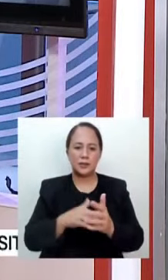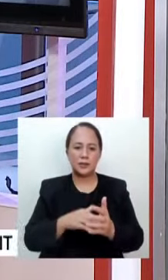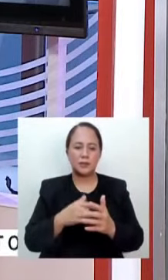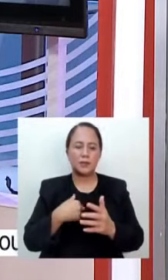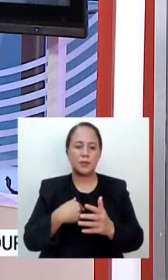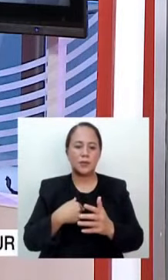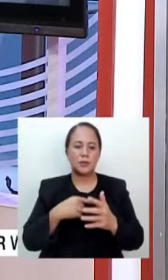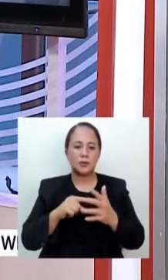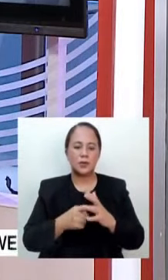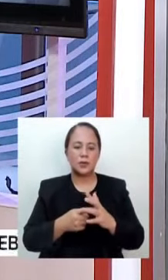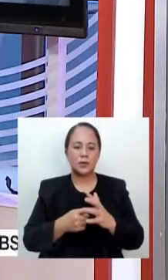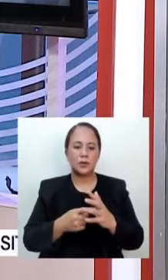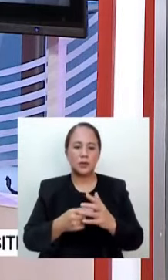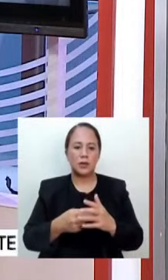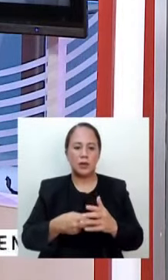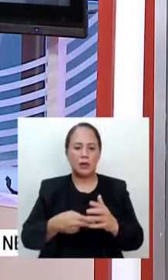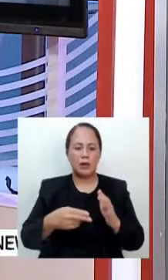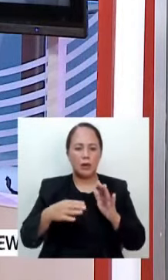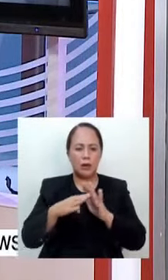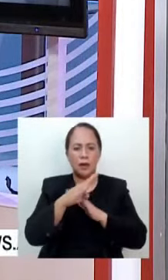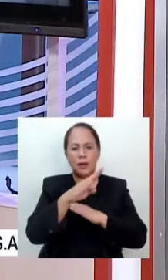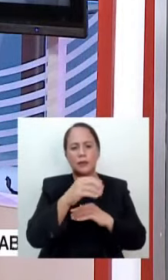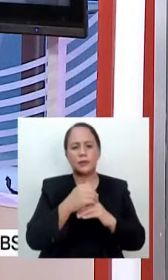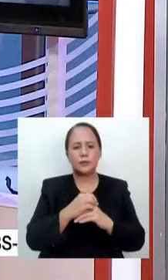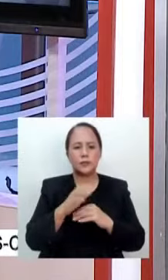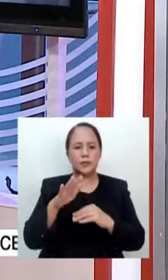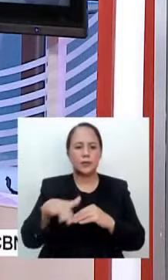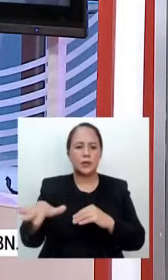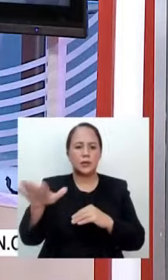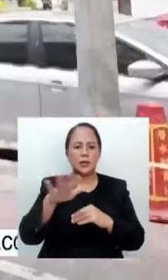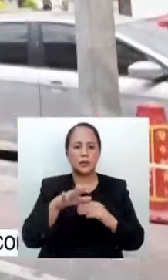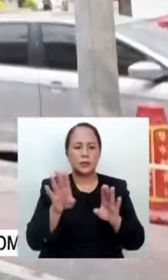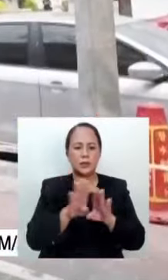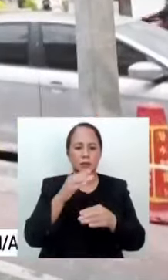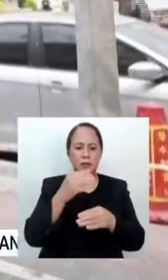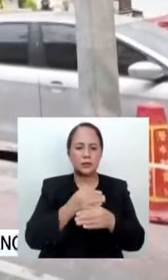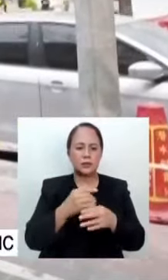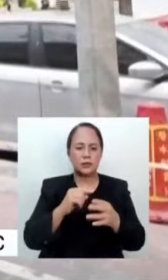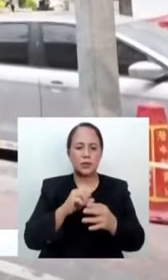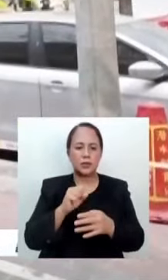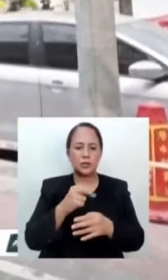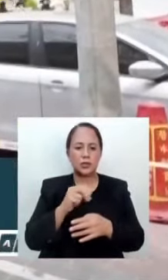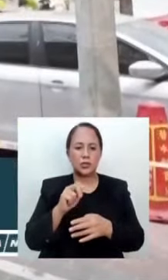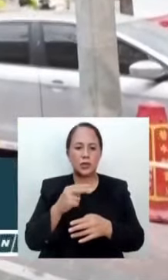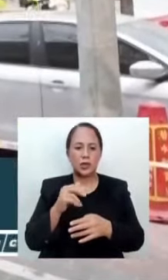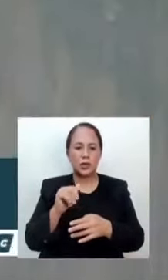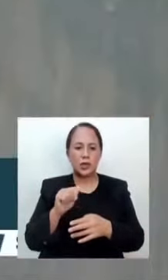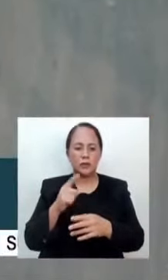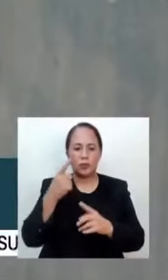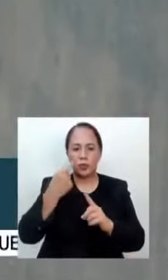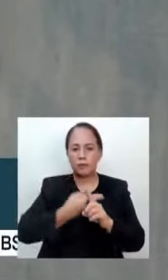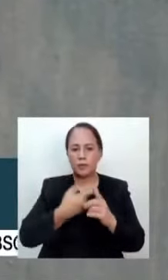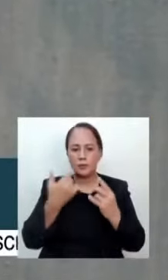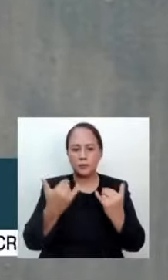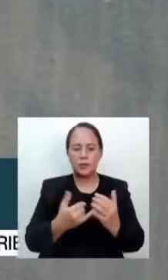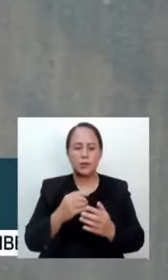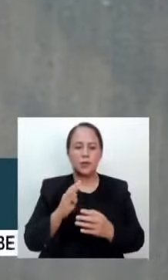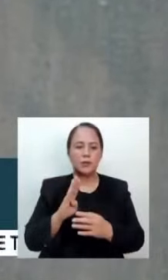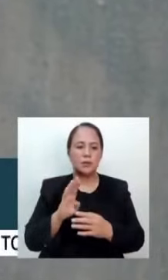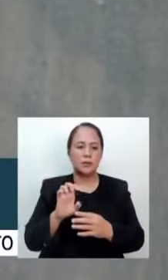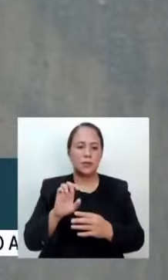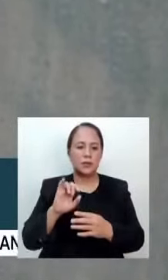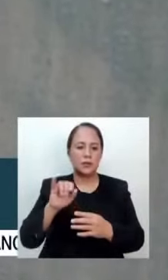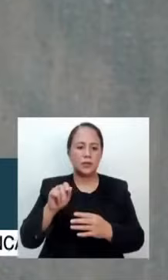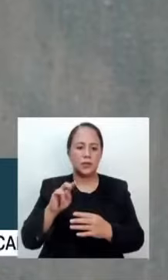out an outbreak and avert a citywide lockdown that has shrouded Shanghai for months now. Beijing reported 33